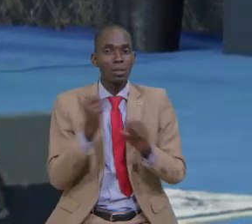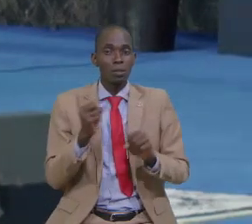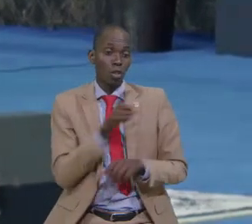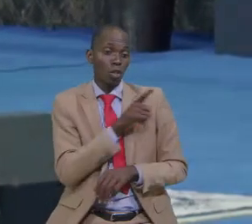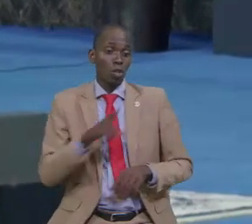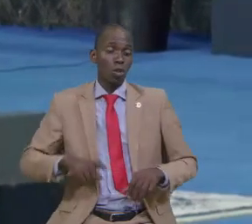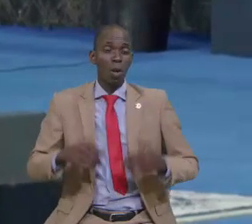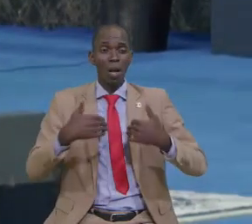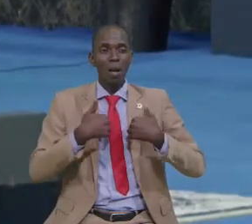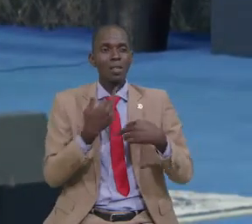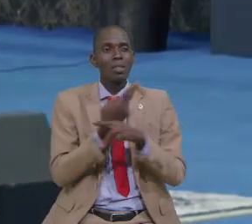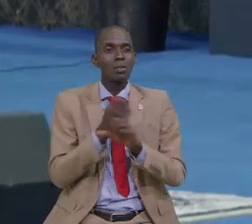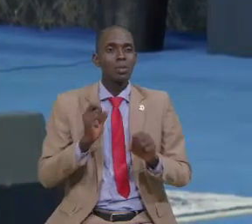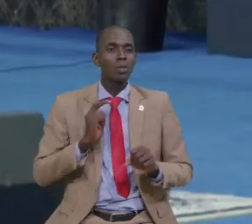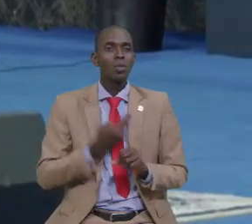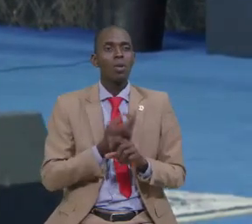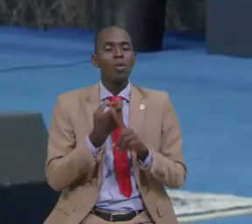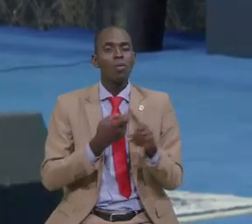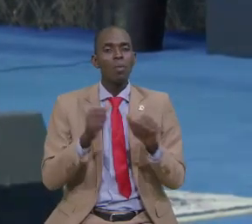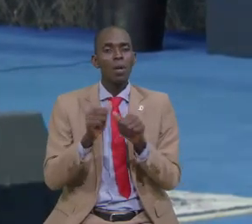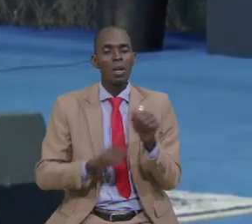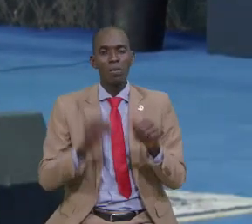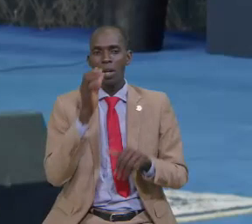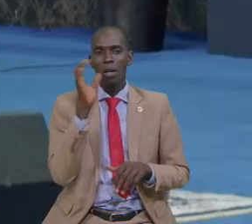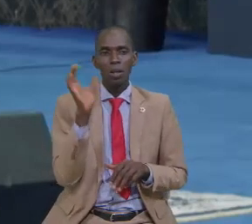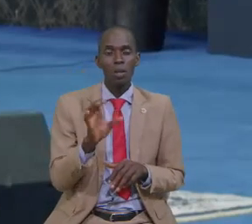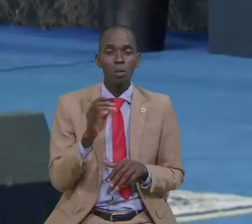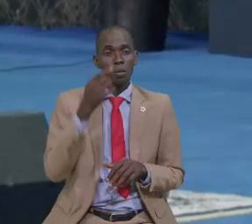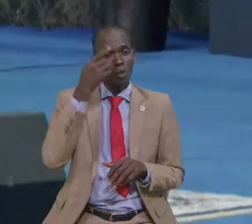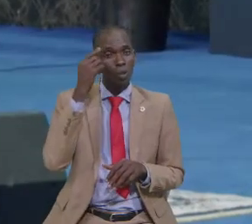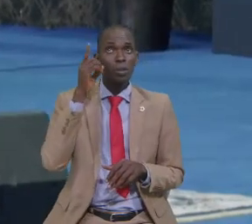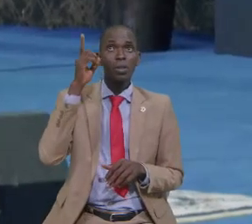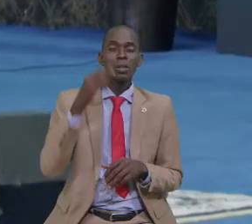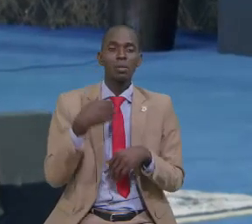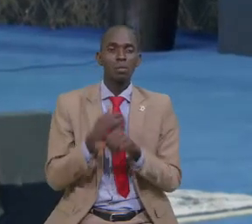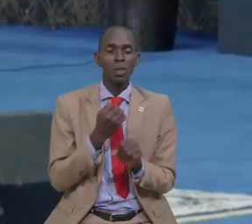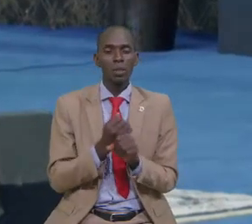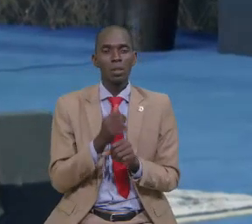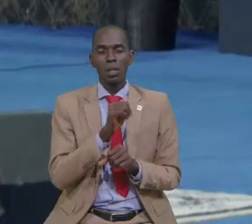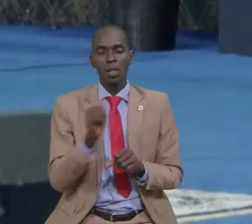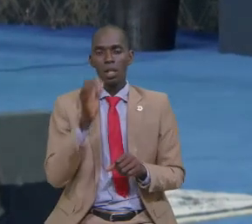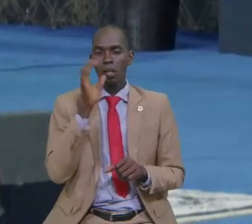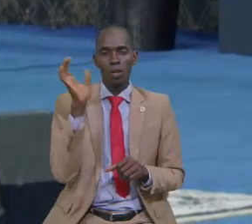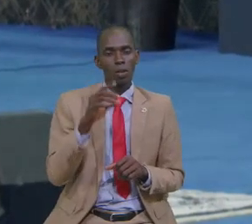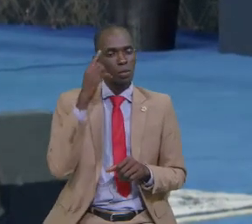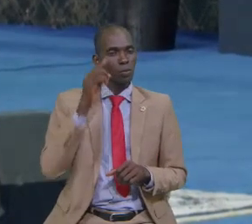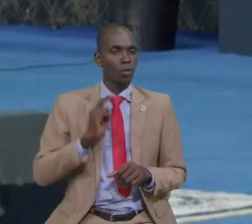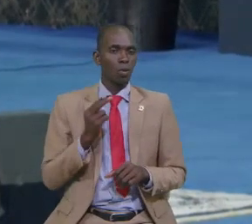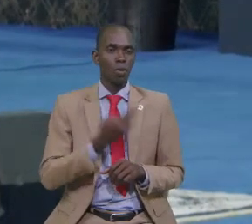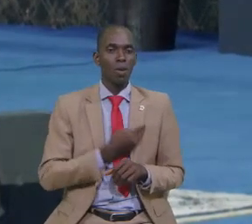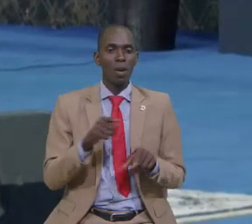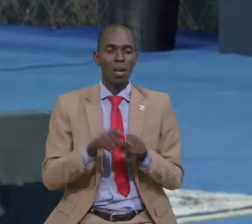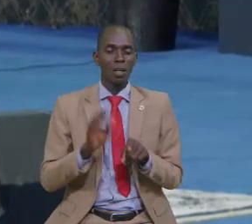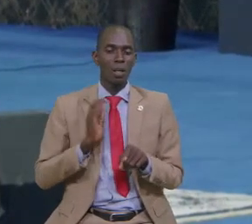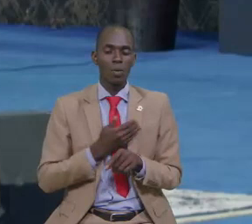curse bimage equals for us substitute he curse for